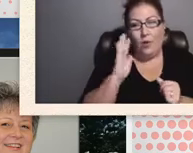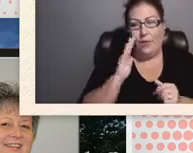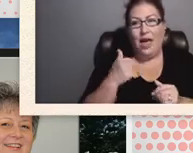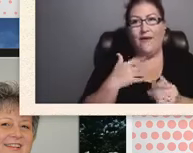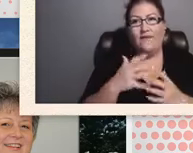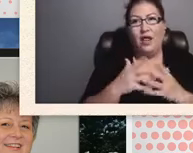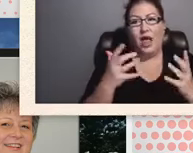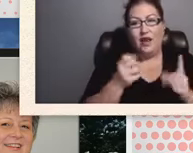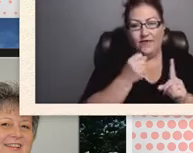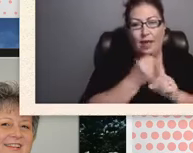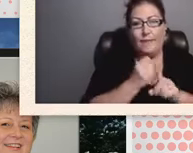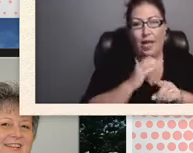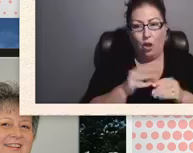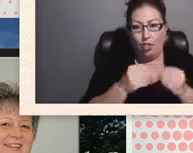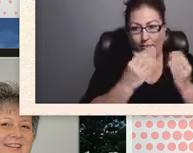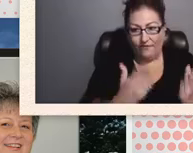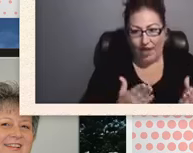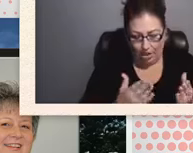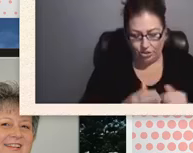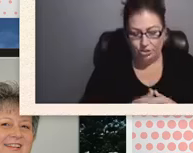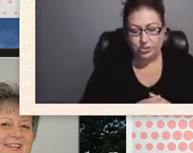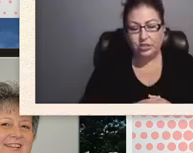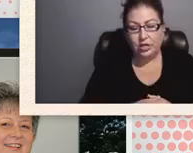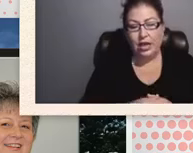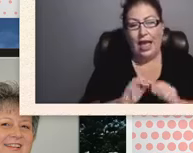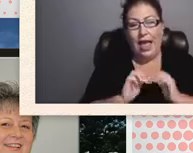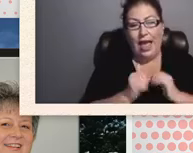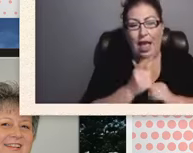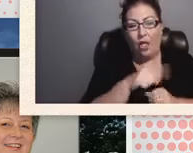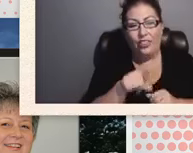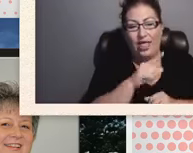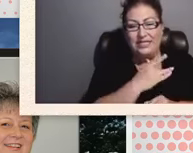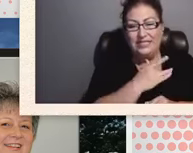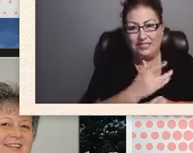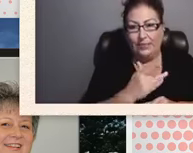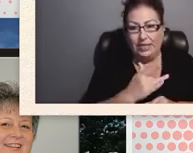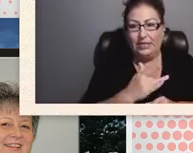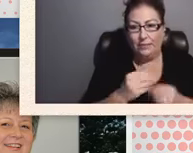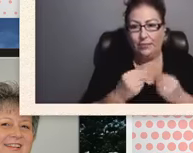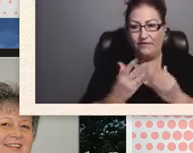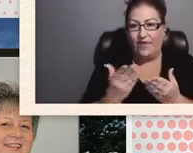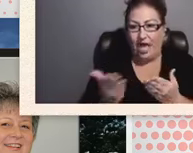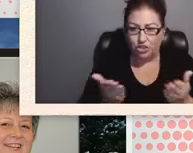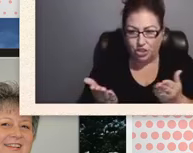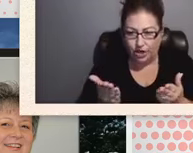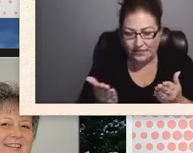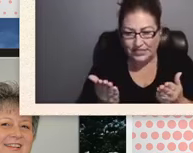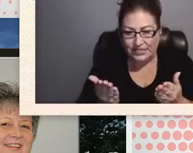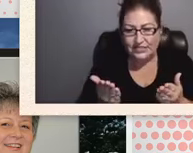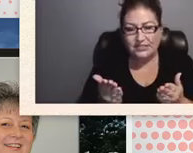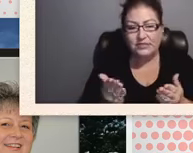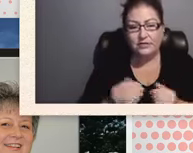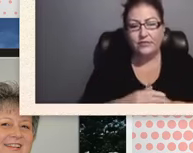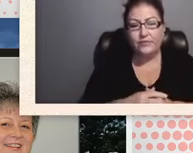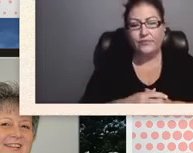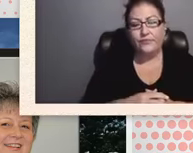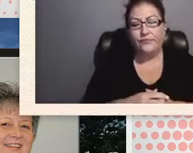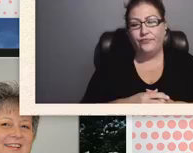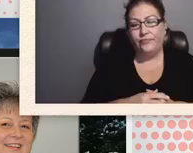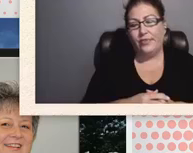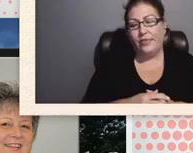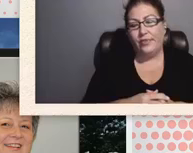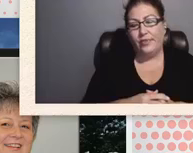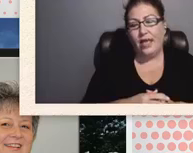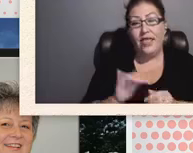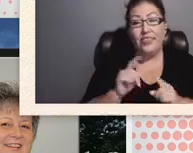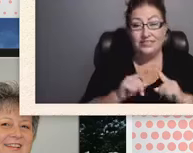the providers, in the way that they typically render services and how those can be rendered, while at the same time